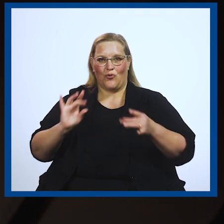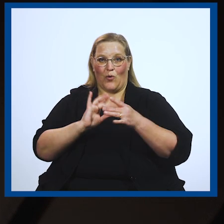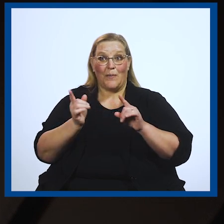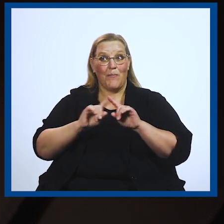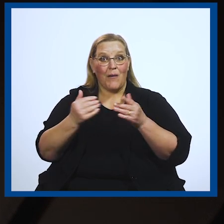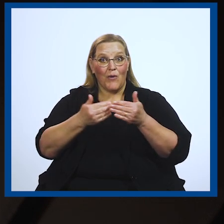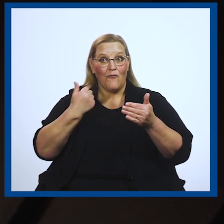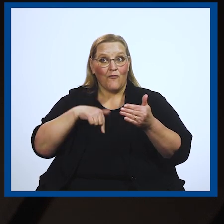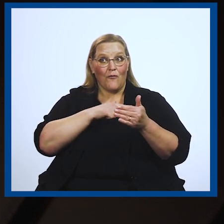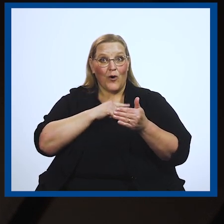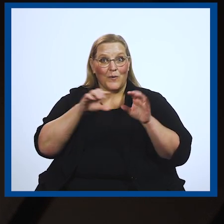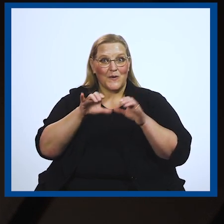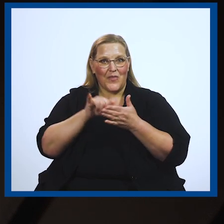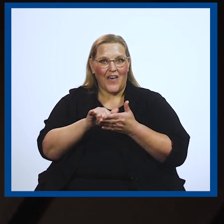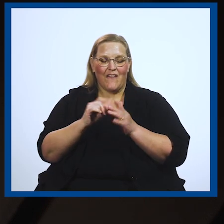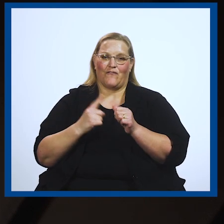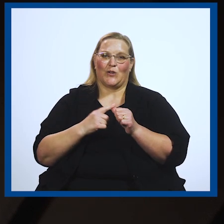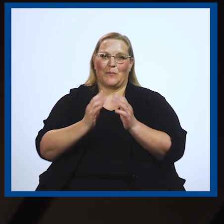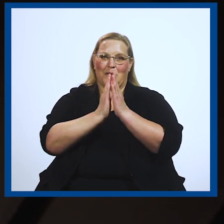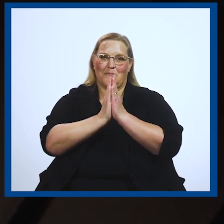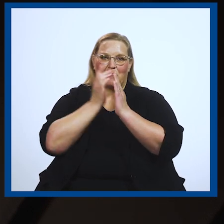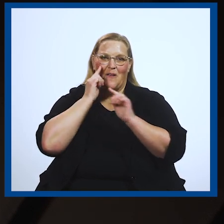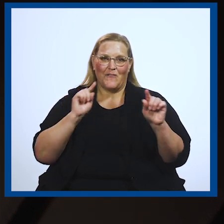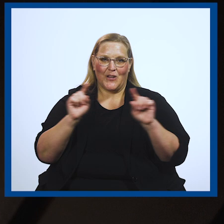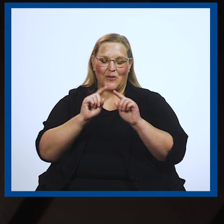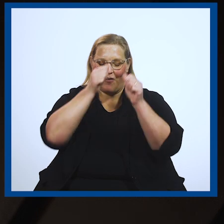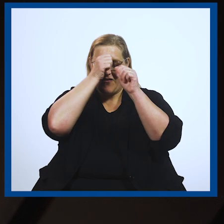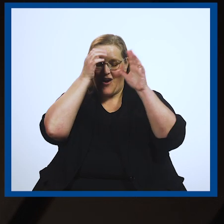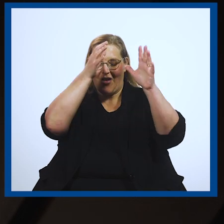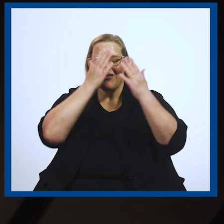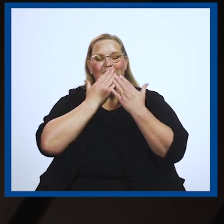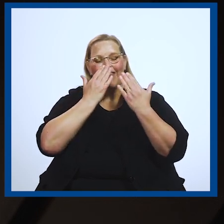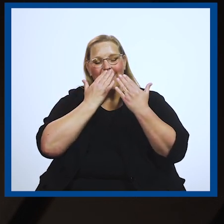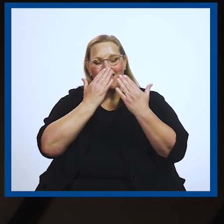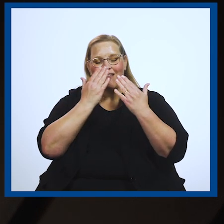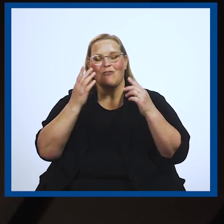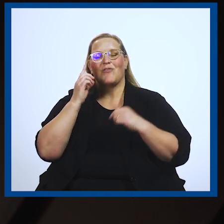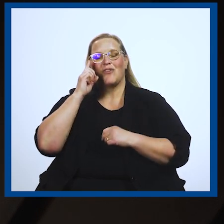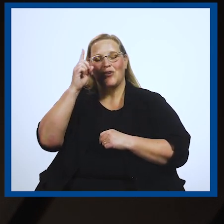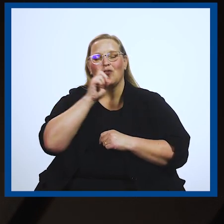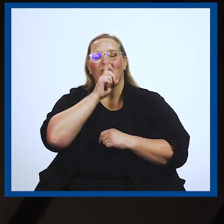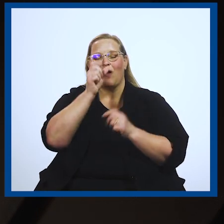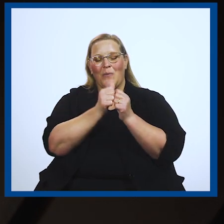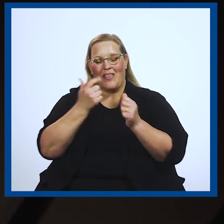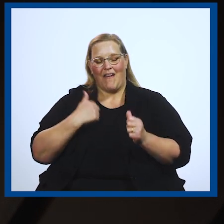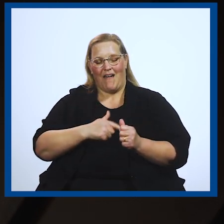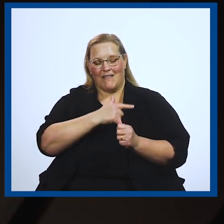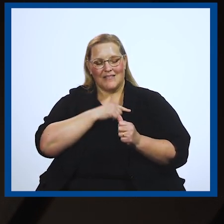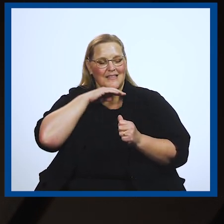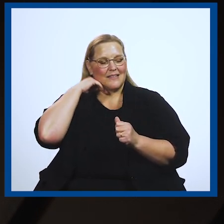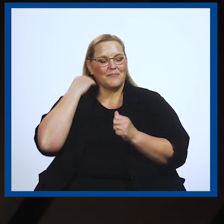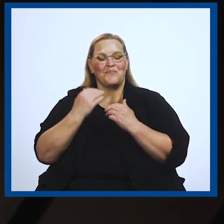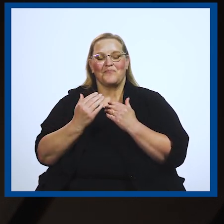But before we jump to them, I want to pray for you today. Father, I want to thank you that you are with us